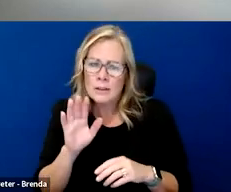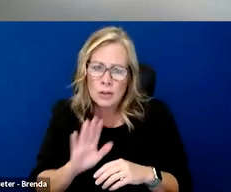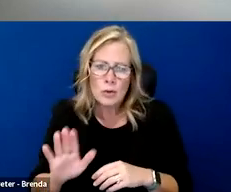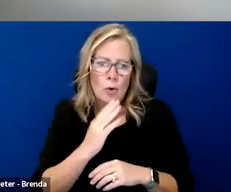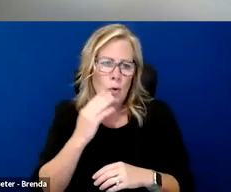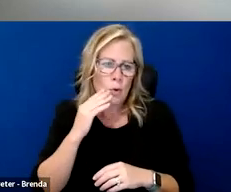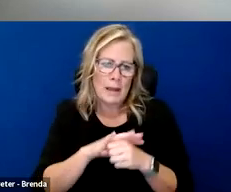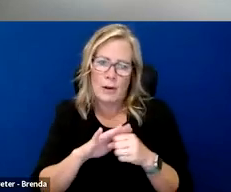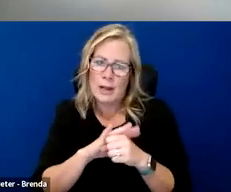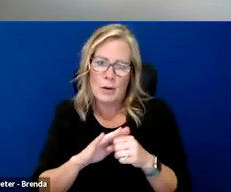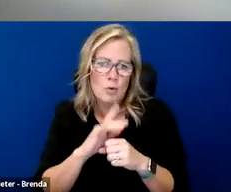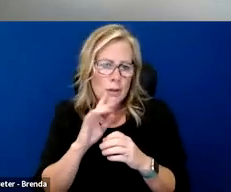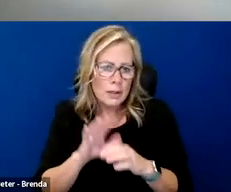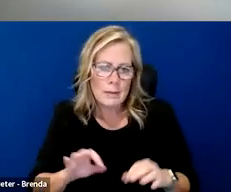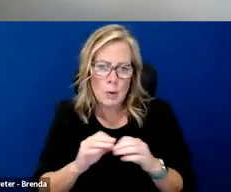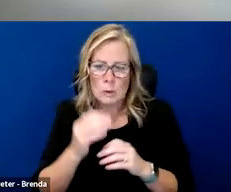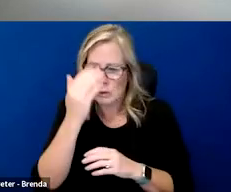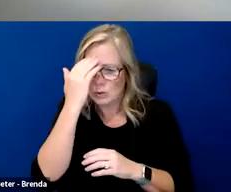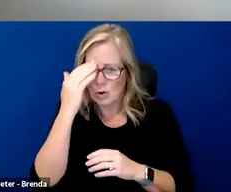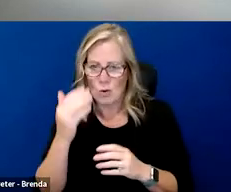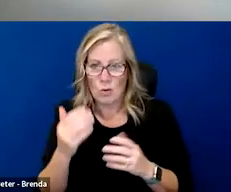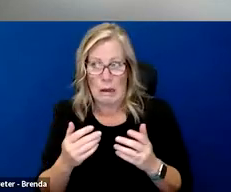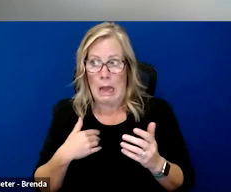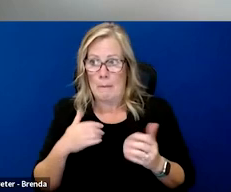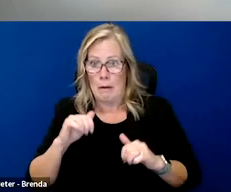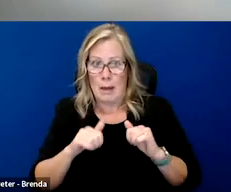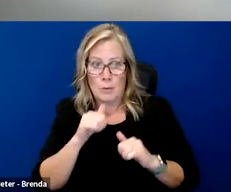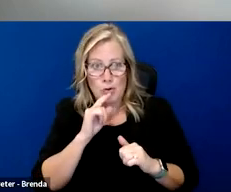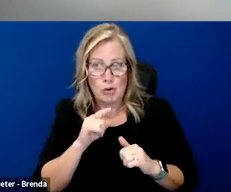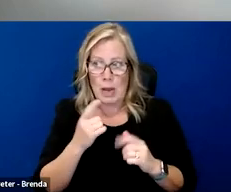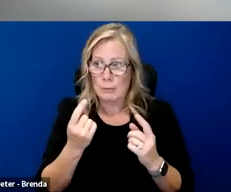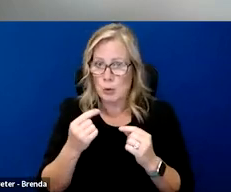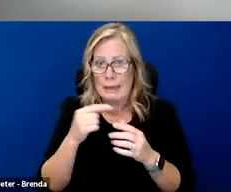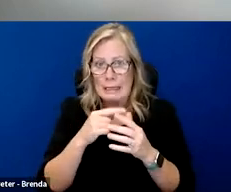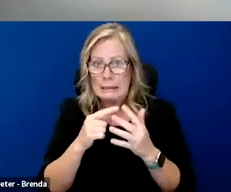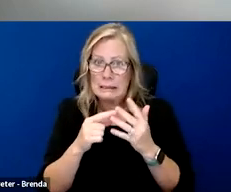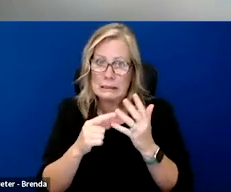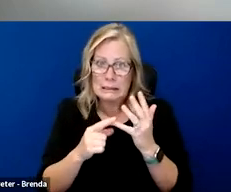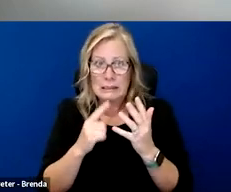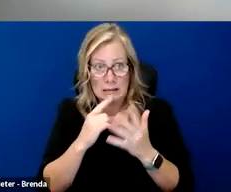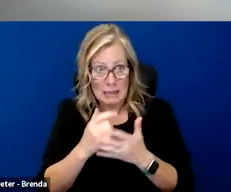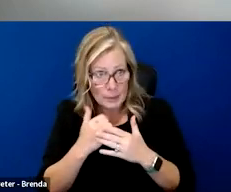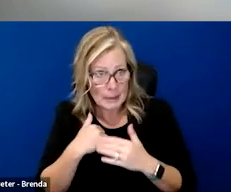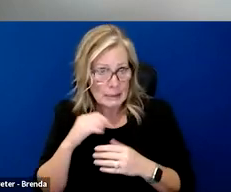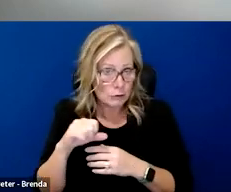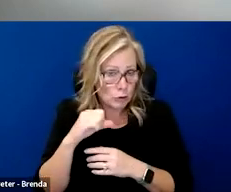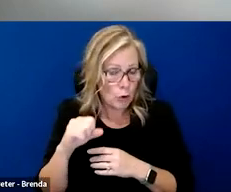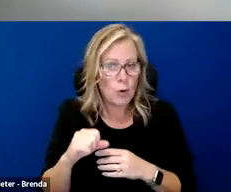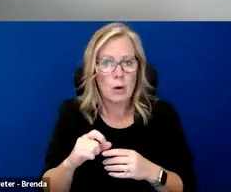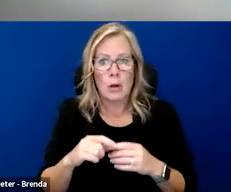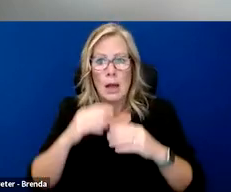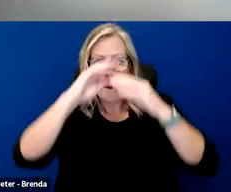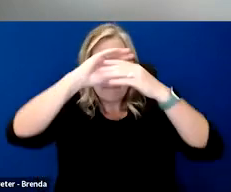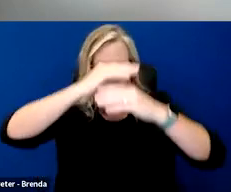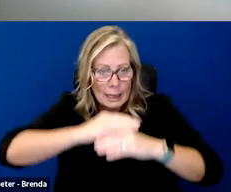can be hard to have that sense for whether or not the place, whether or not our measures are being effective as we're doing all of those good practices that were mentioned, closing